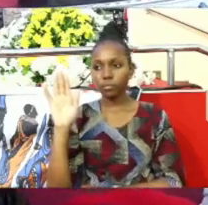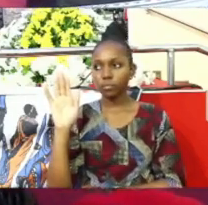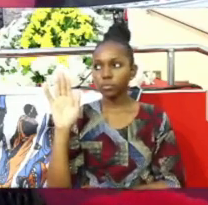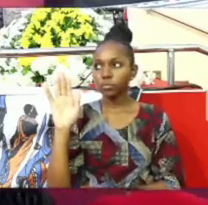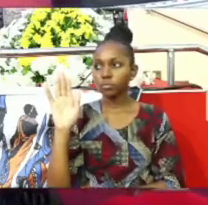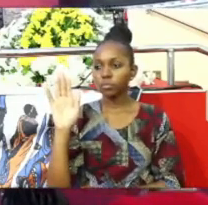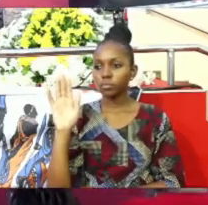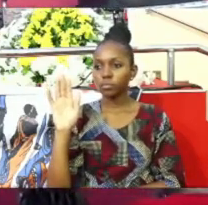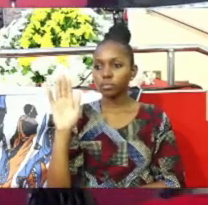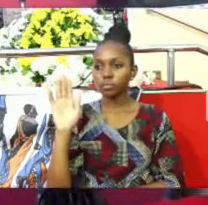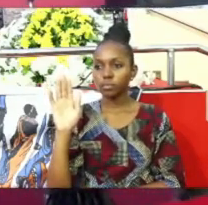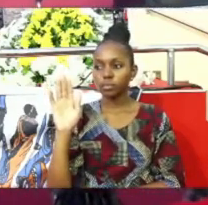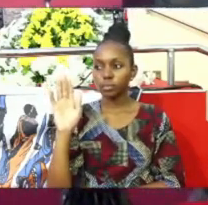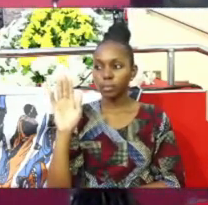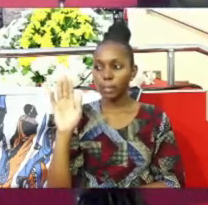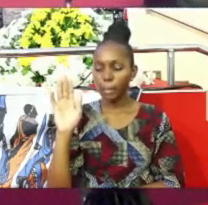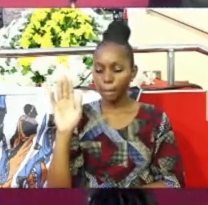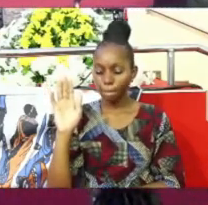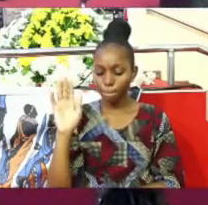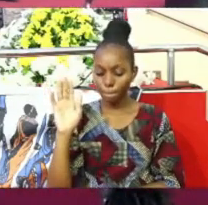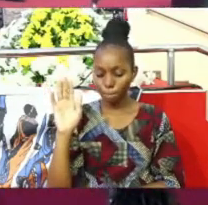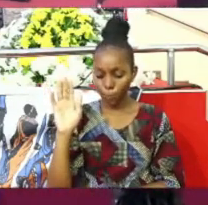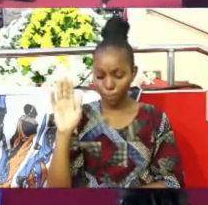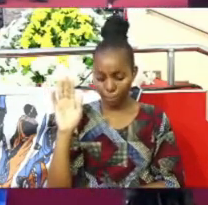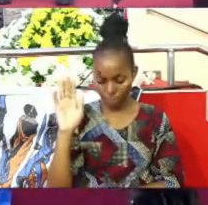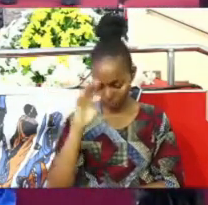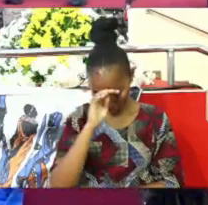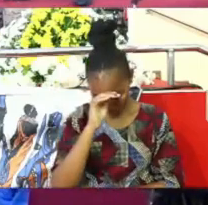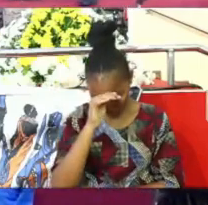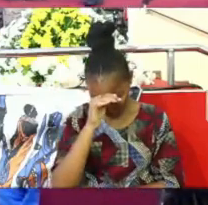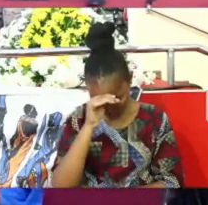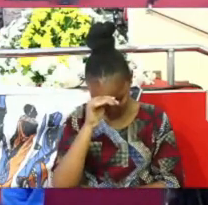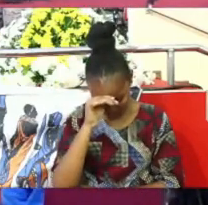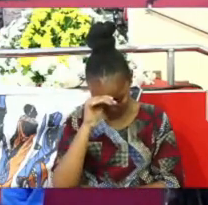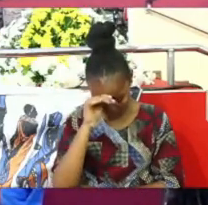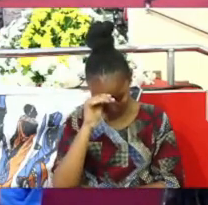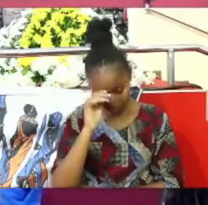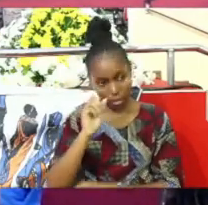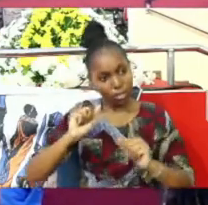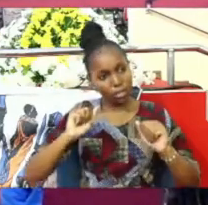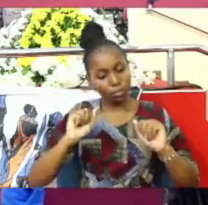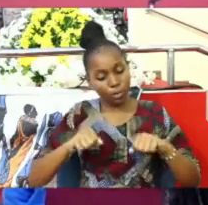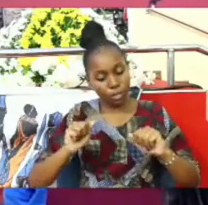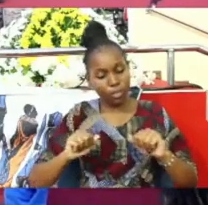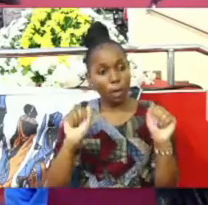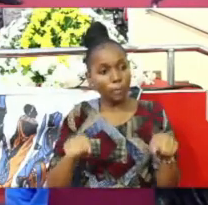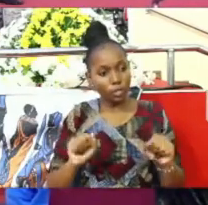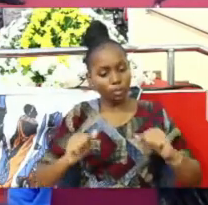choose a thousand. Two can choose 10,000. We can agree together and say